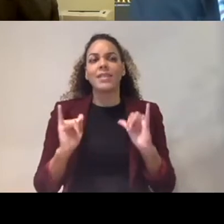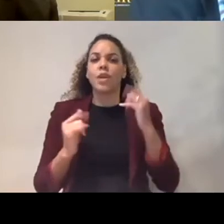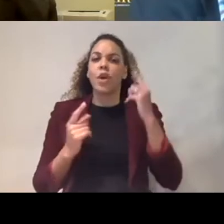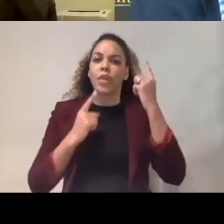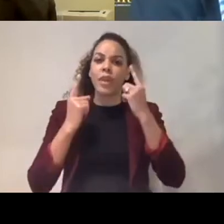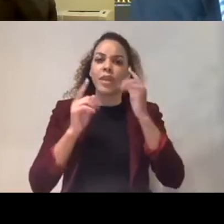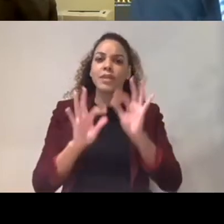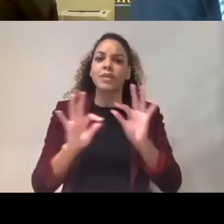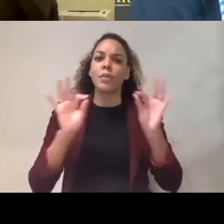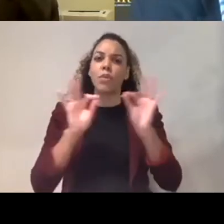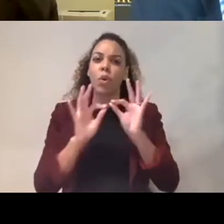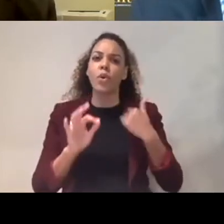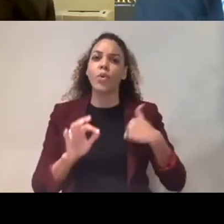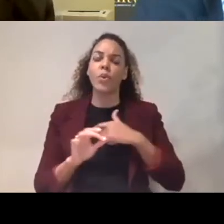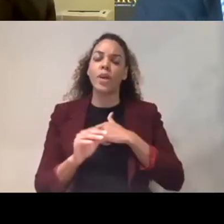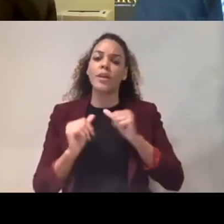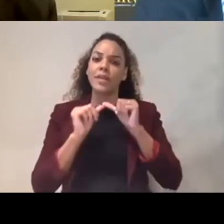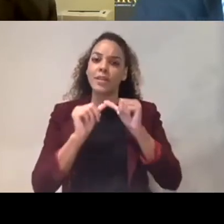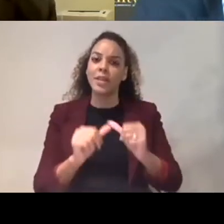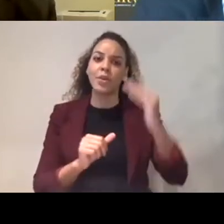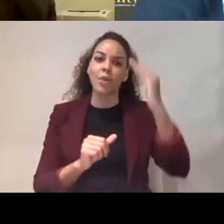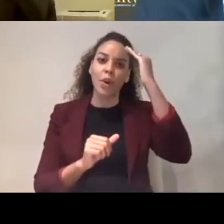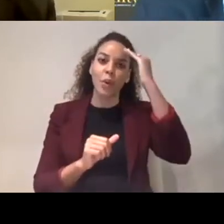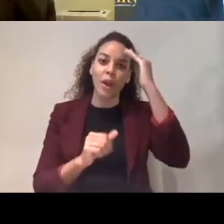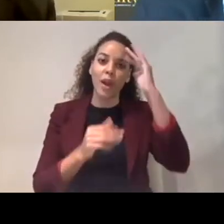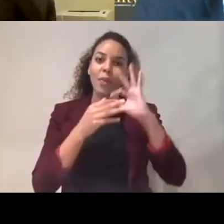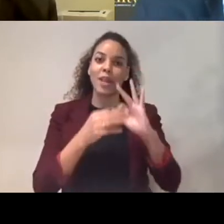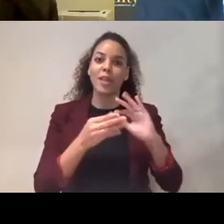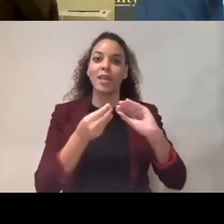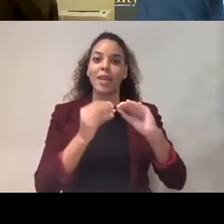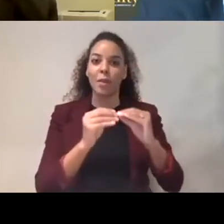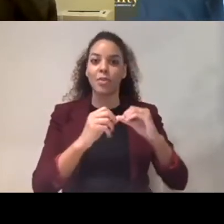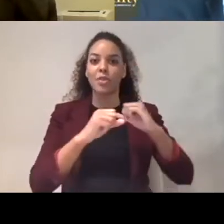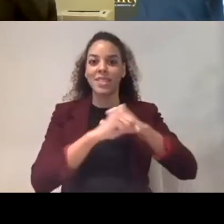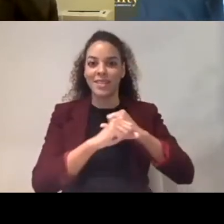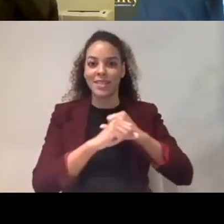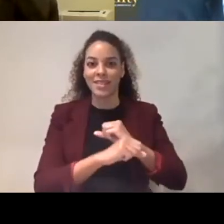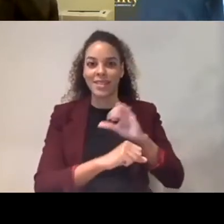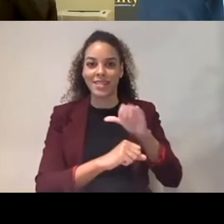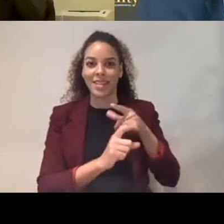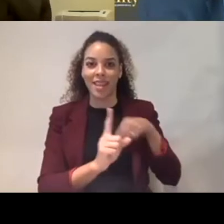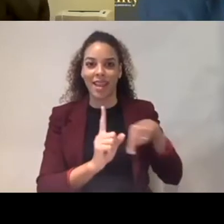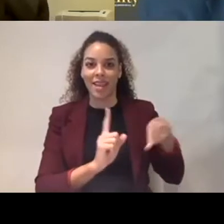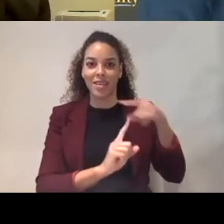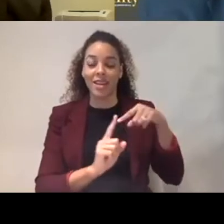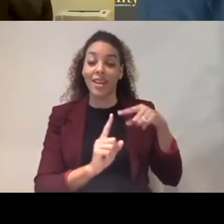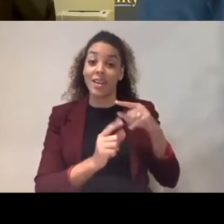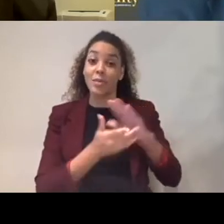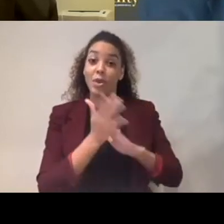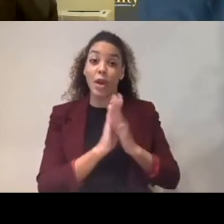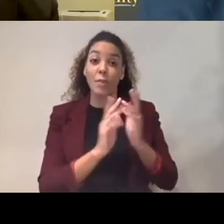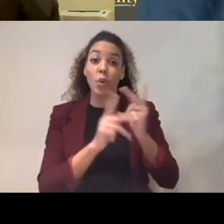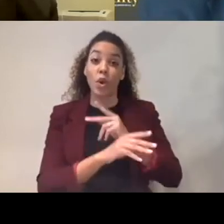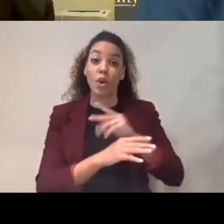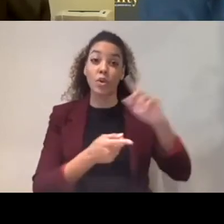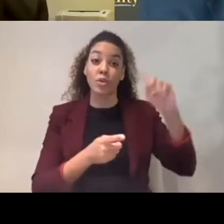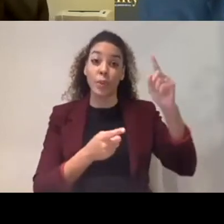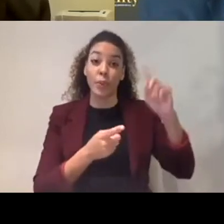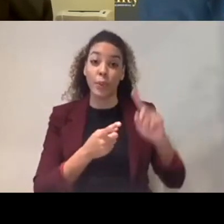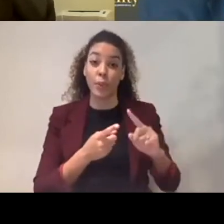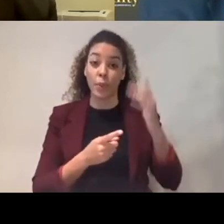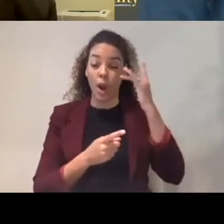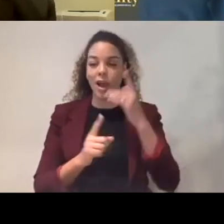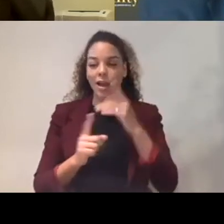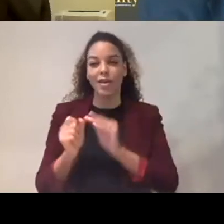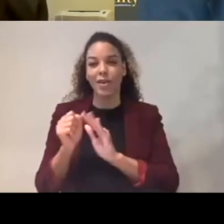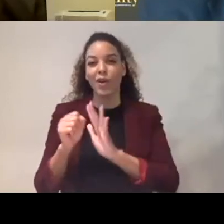well of the statistics in this area, which are getting worse because of COVID. Typically, as you all know, and